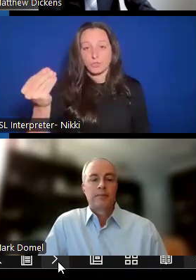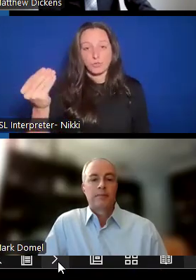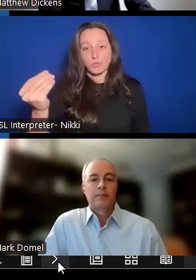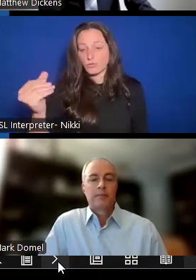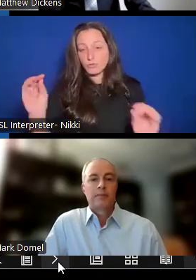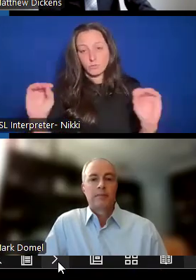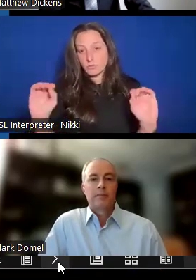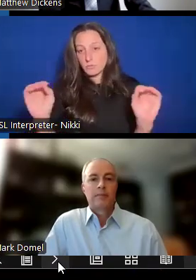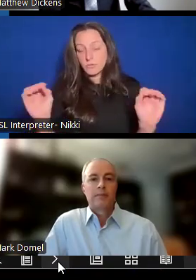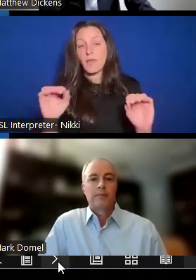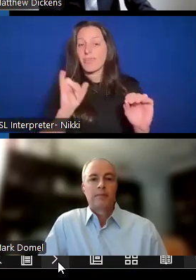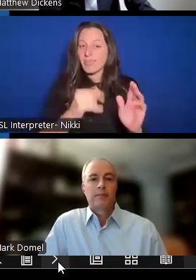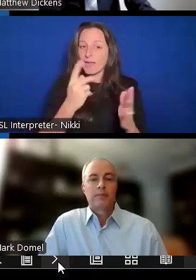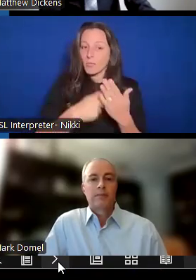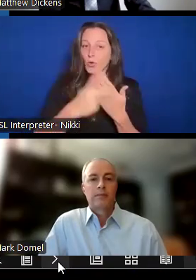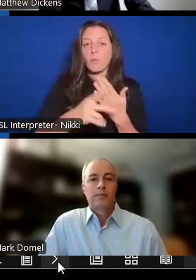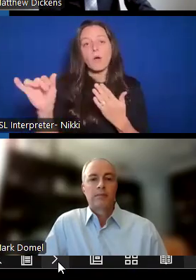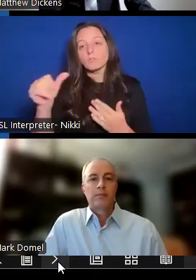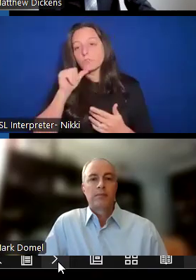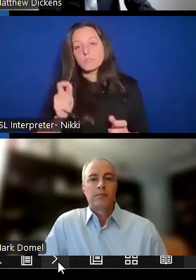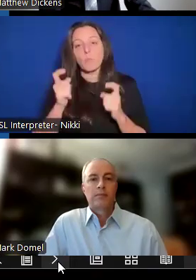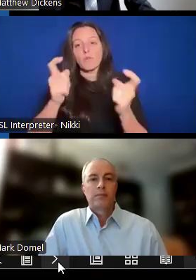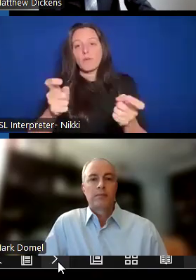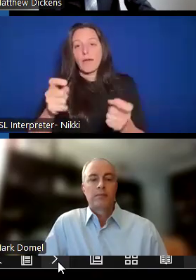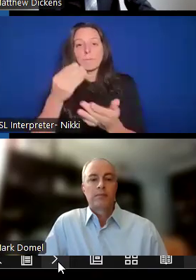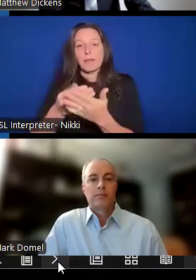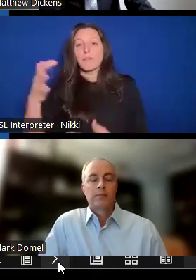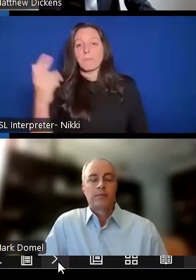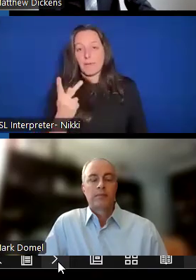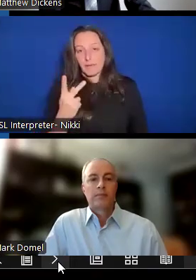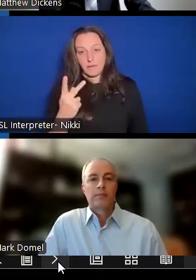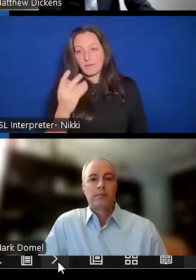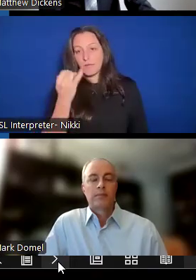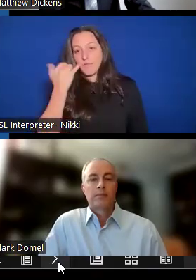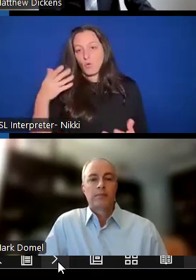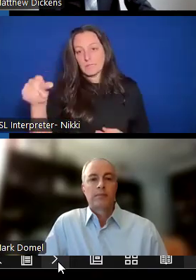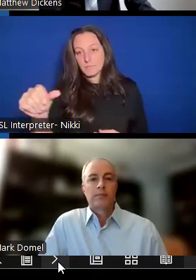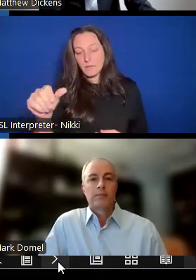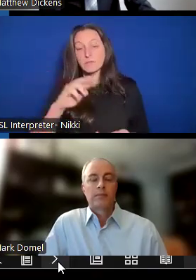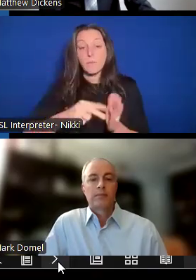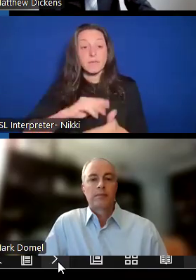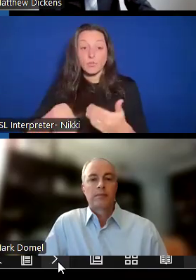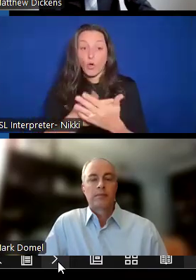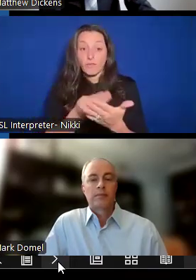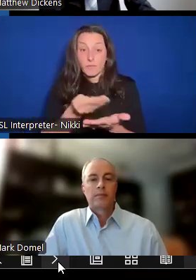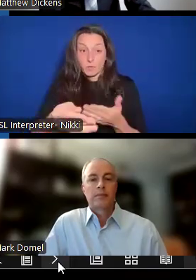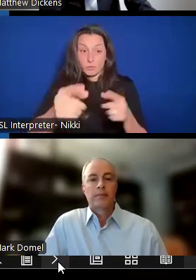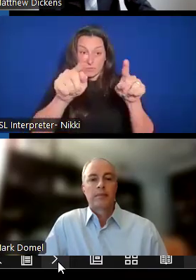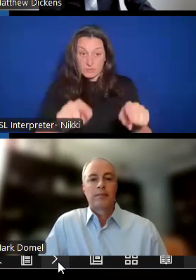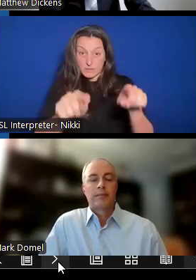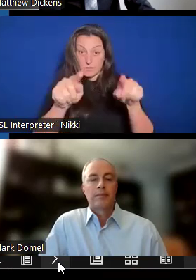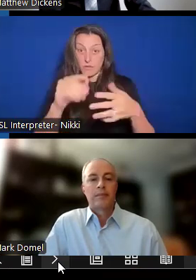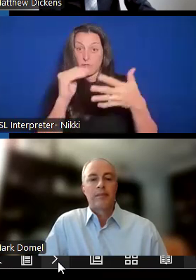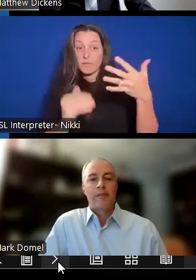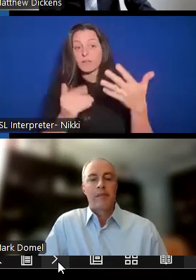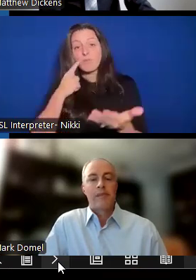parents, and the program also does not provide reimbursements. So that means all of the purchases you see here, whether for